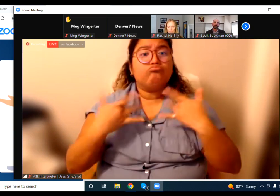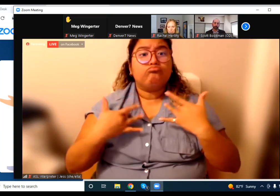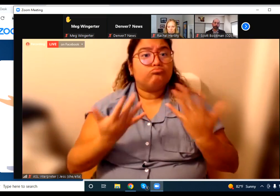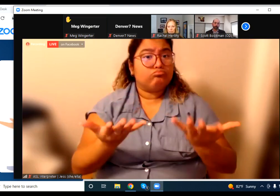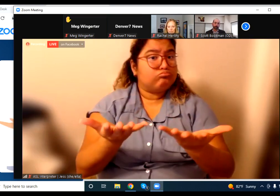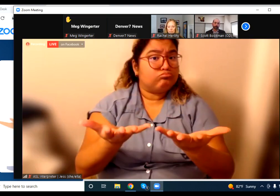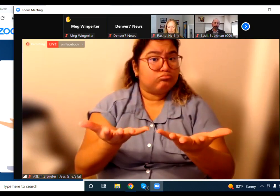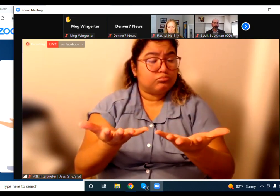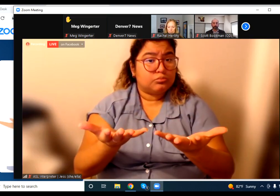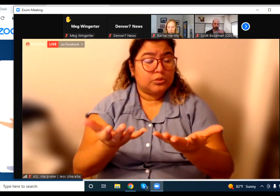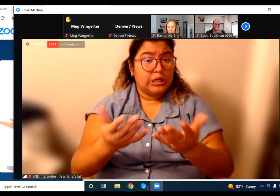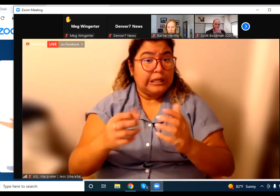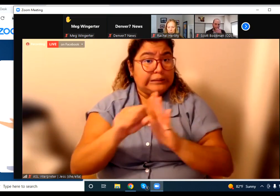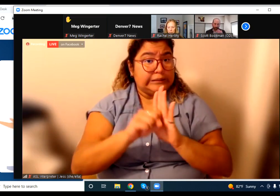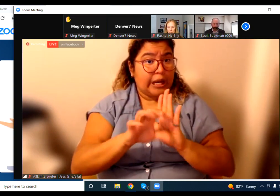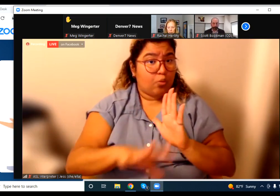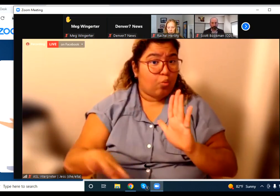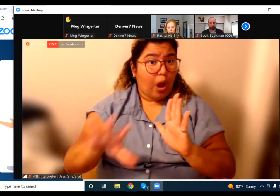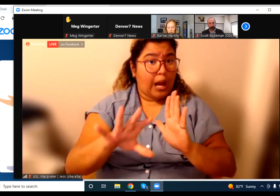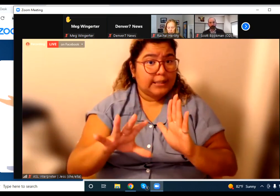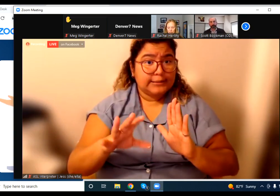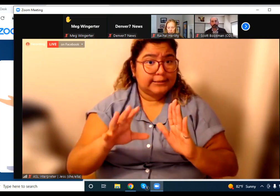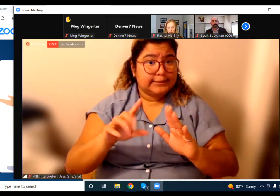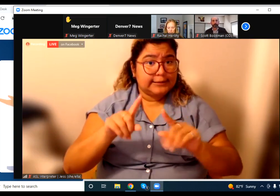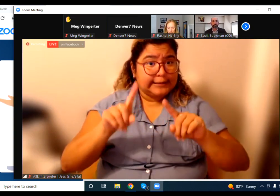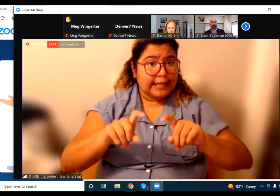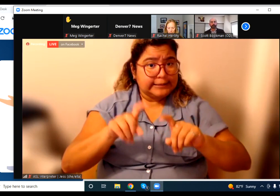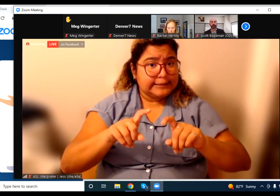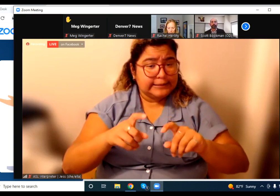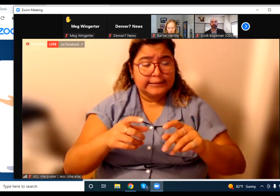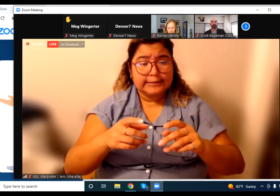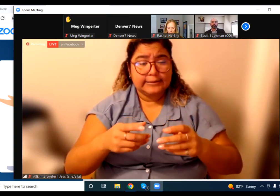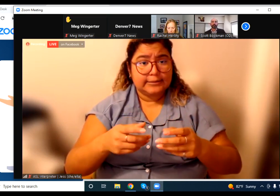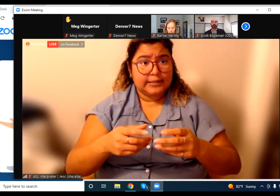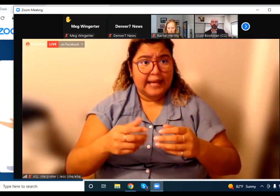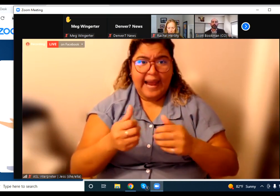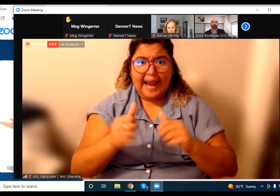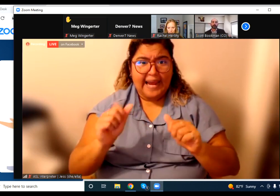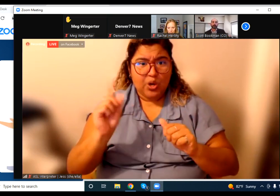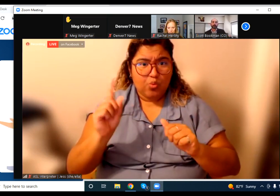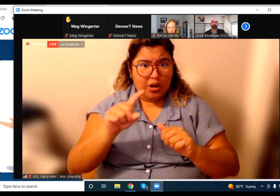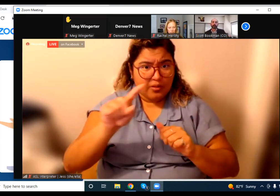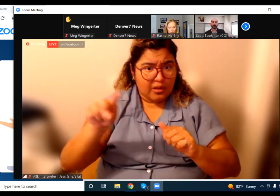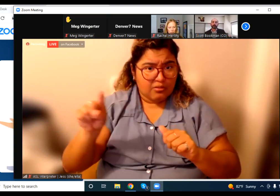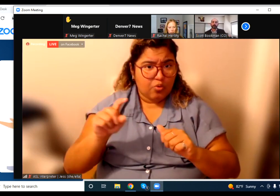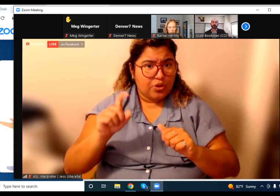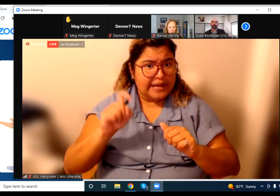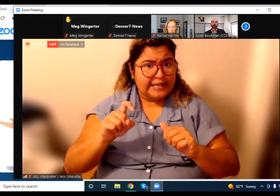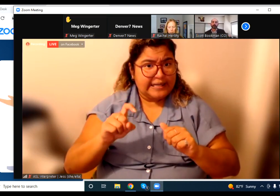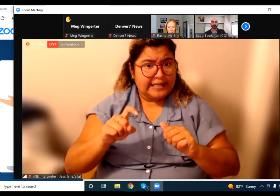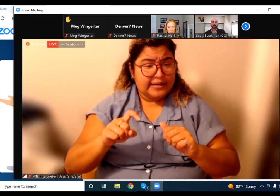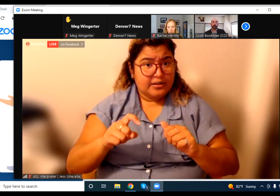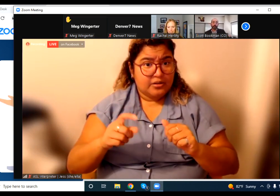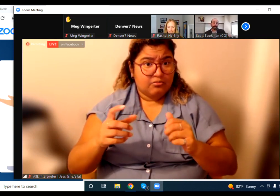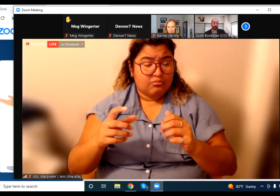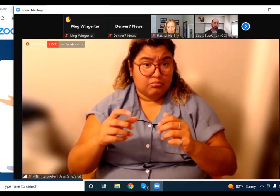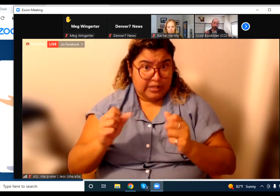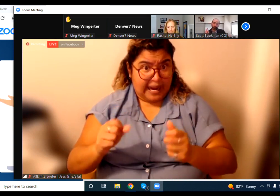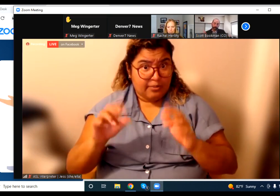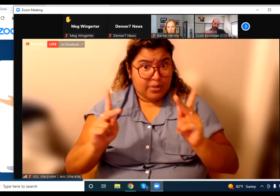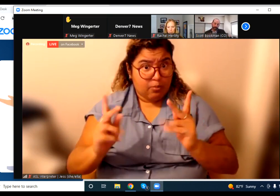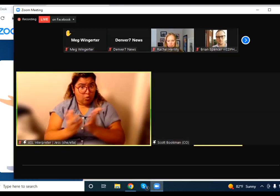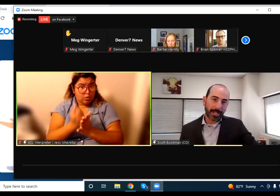for statewide testing and anywhere that folks would need to get tests?